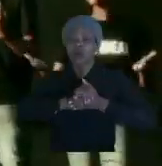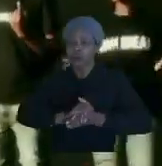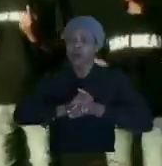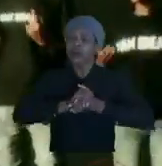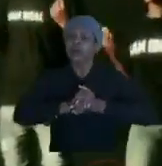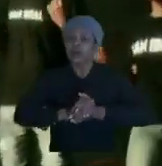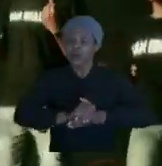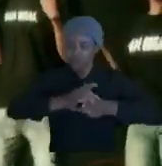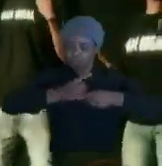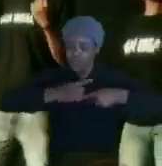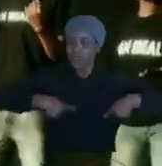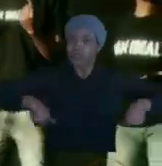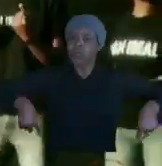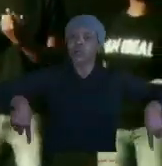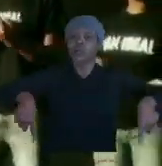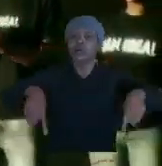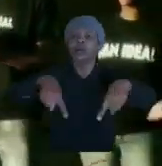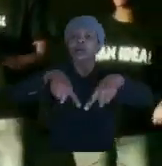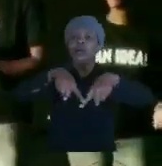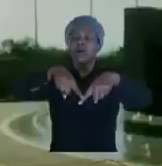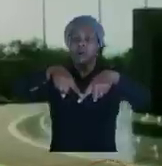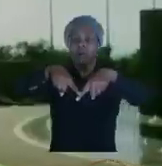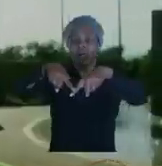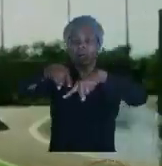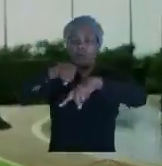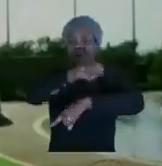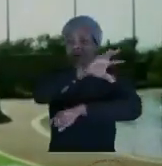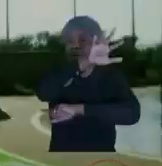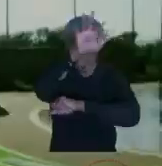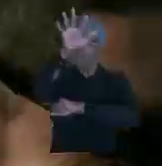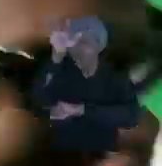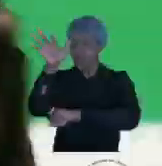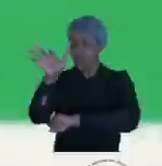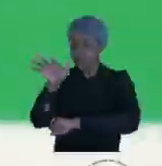South Africa.